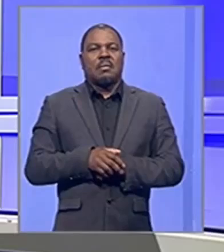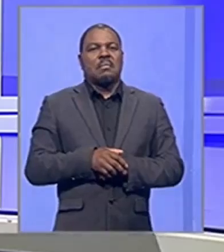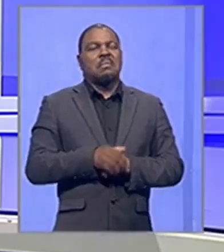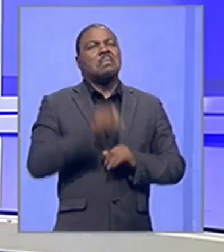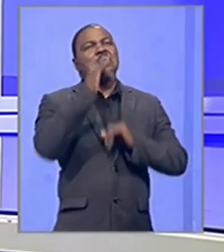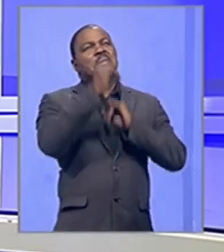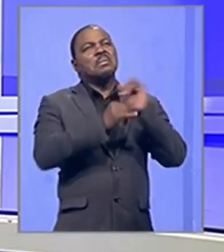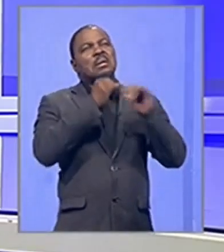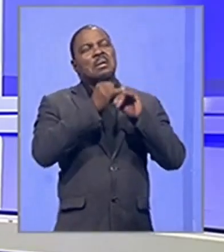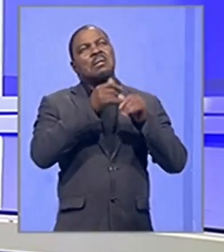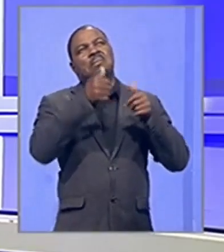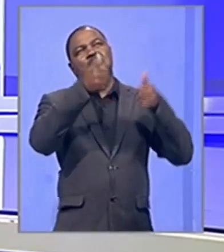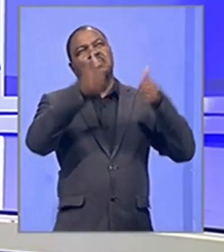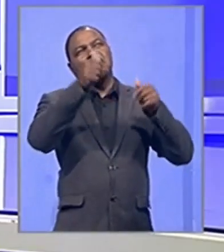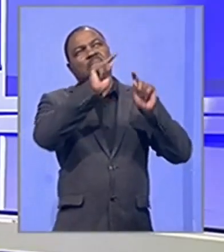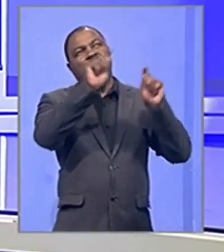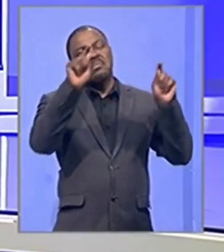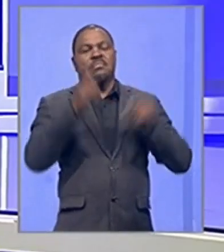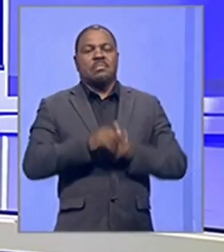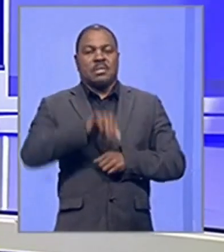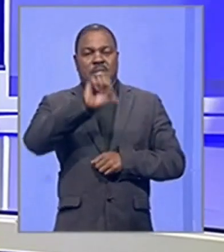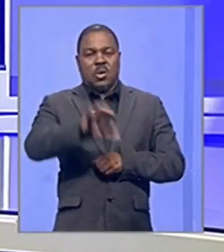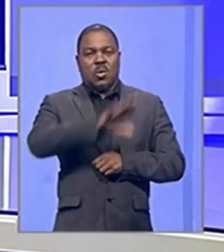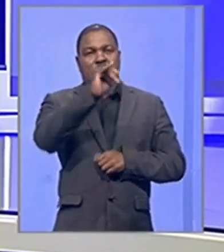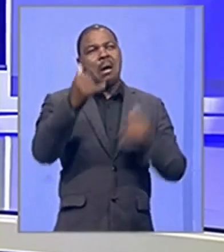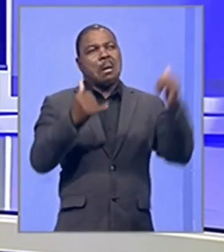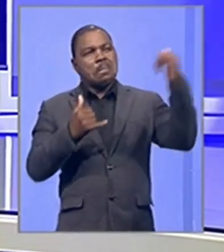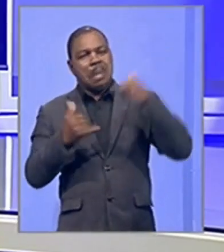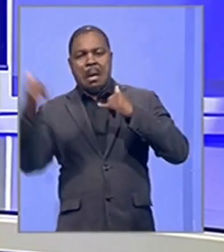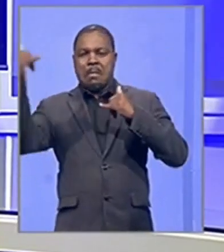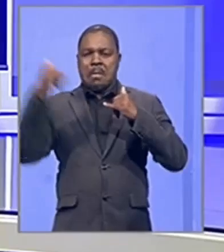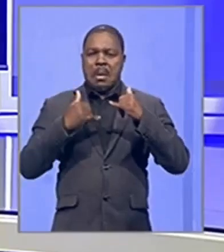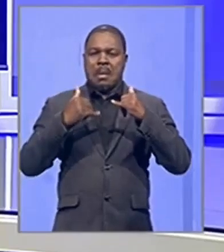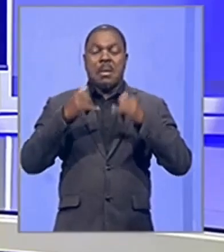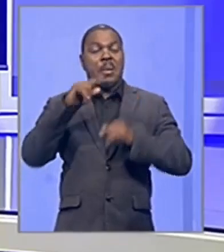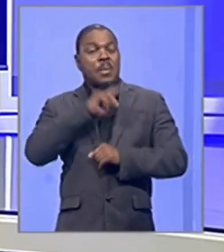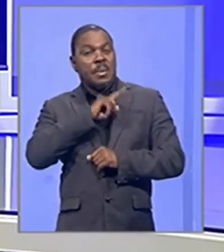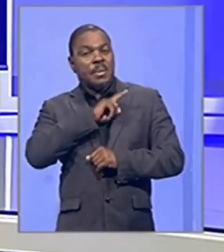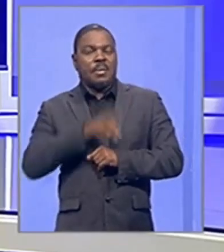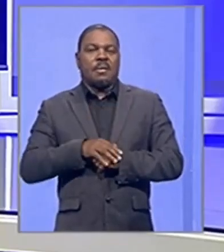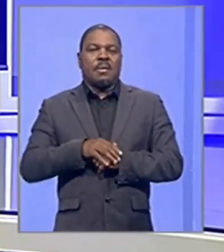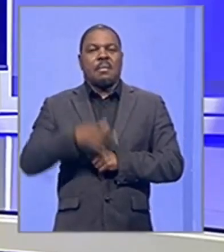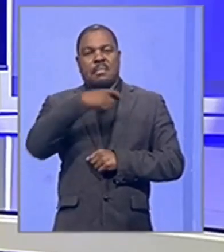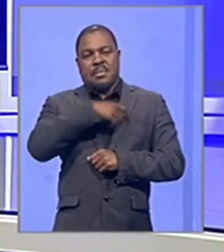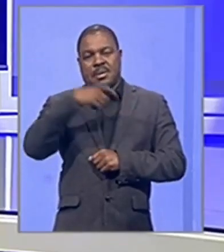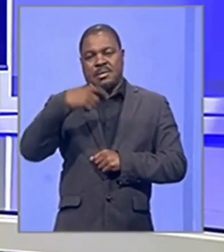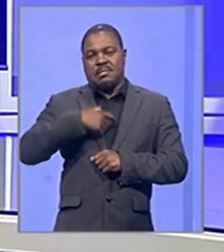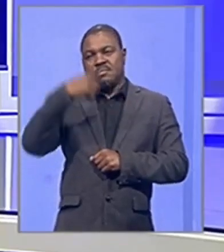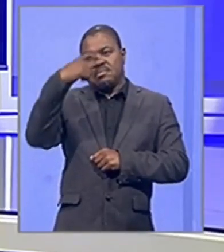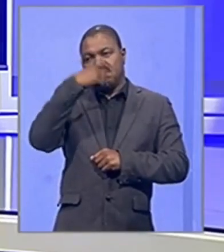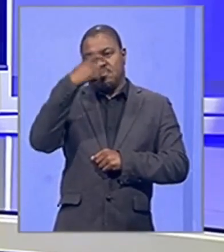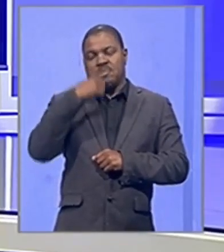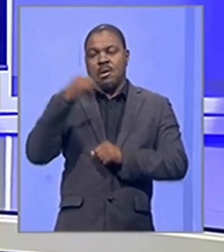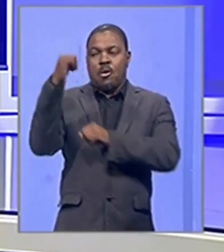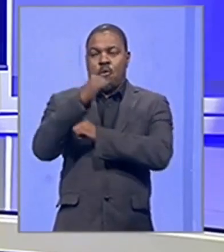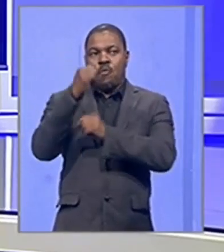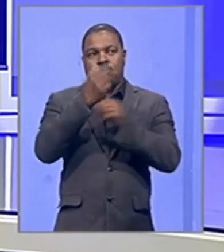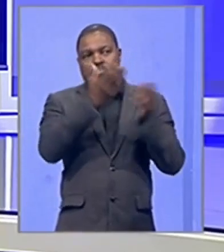ba bangwe ba dinaga di šele ba gare ba goroga ka Afrika Borwa go tla go tsenela moletlo wa semmušo wa go